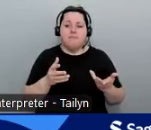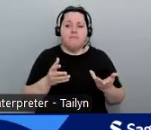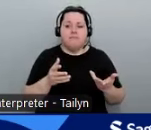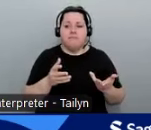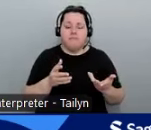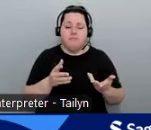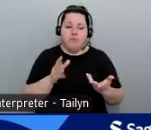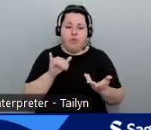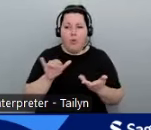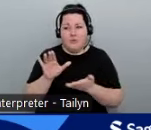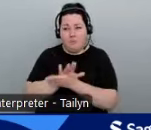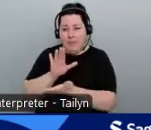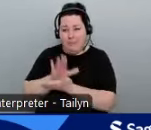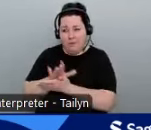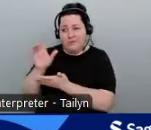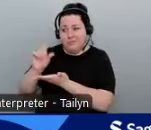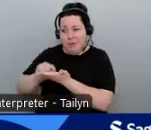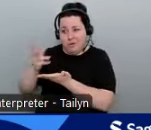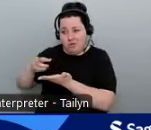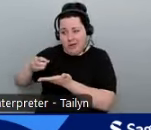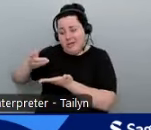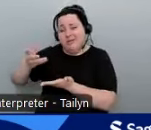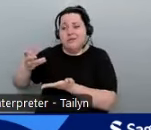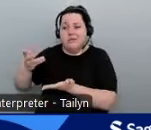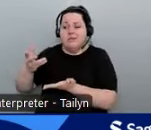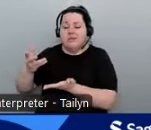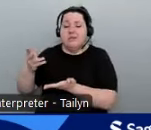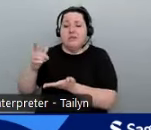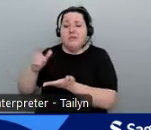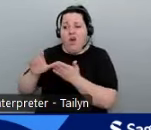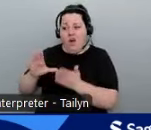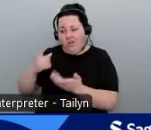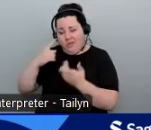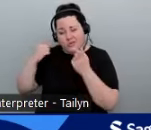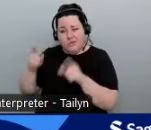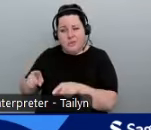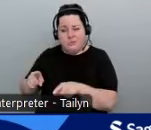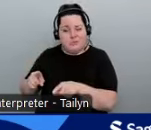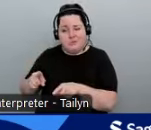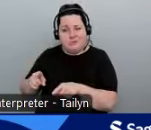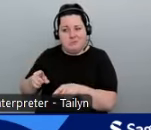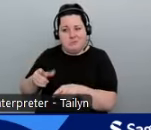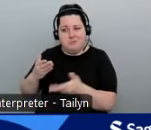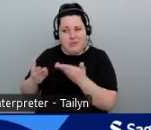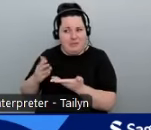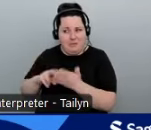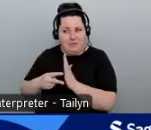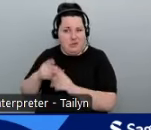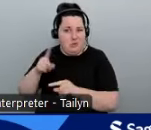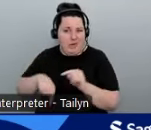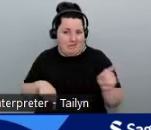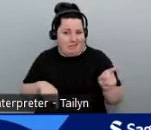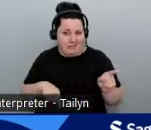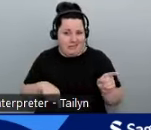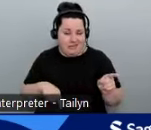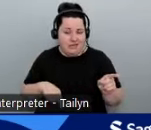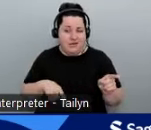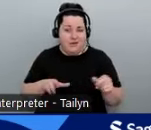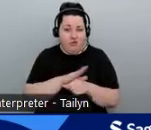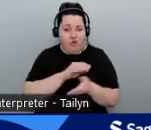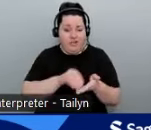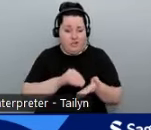those papers, the author agreements would potentially preclude that, and that would be something you'd want to look into